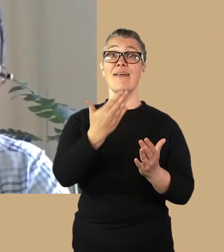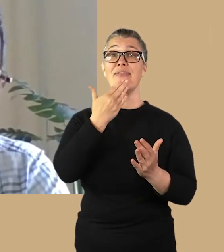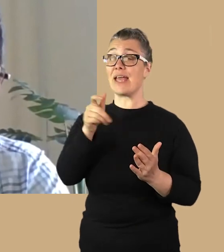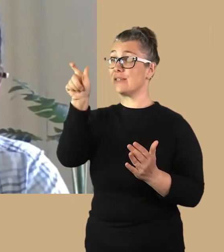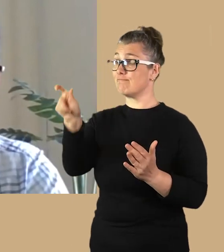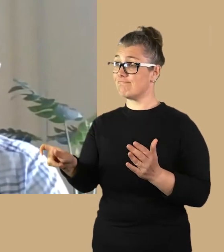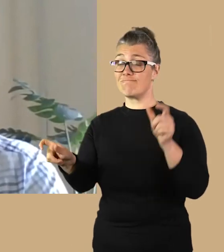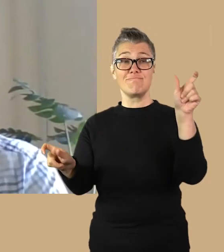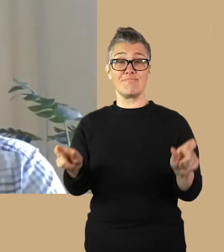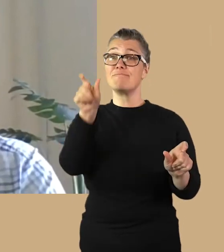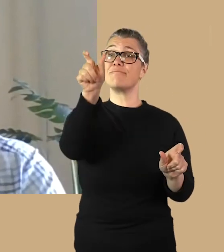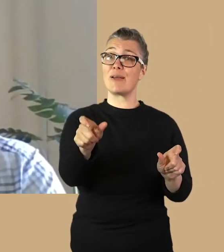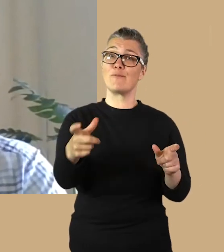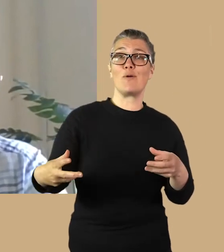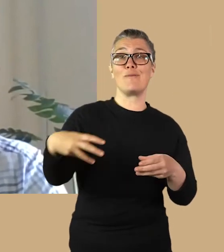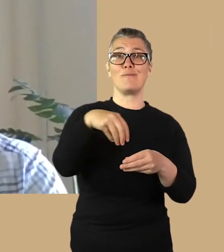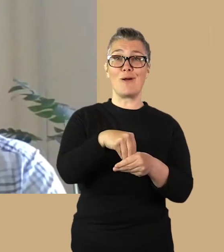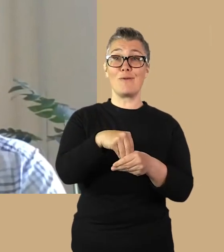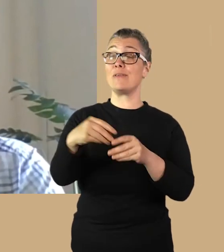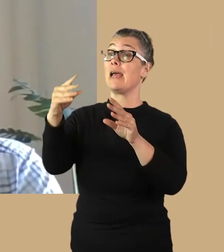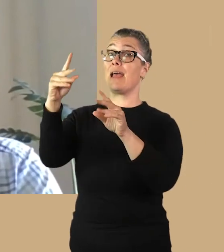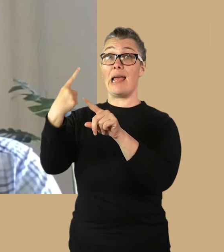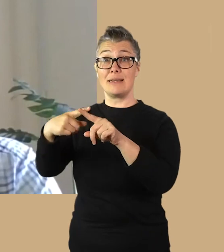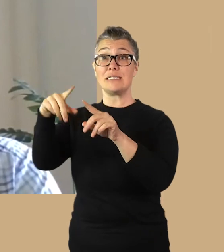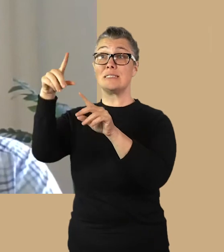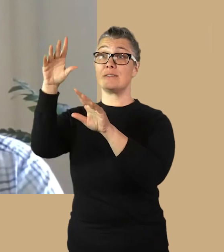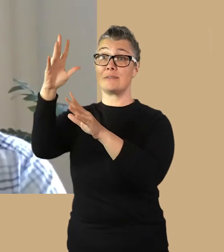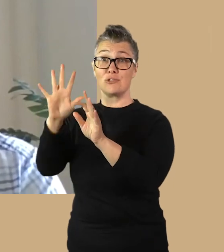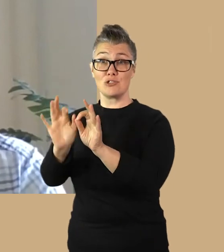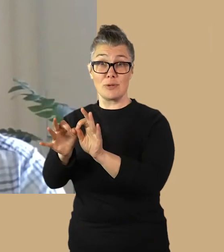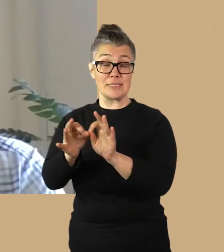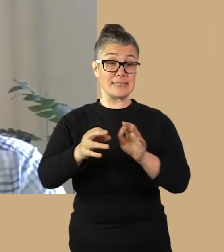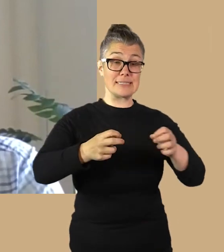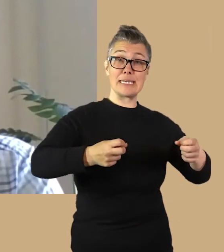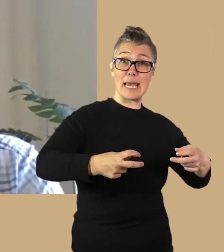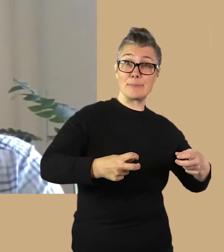thank Cecilio, Aili, Hitika, interpreters,